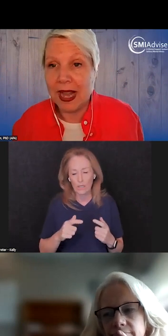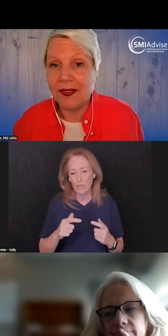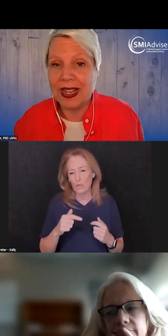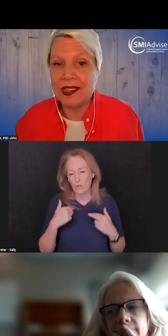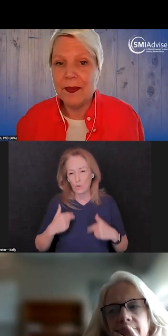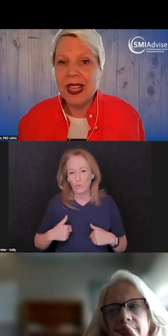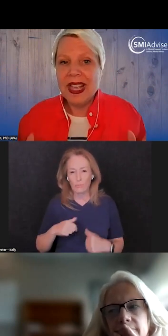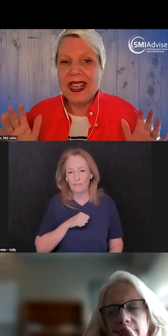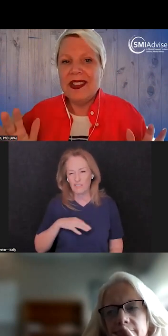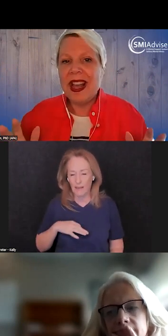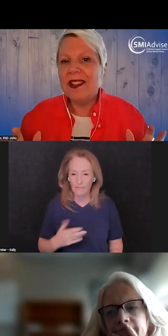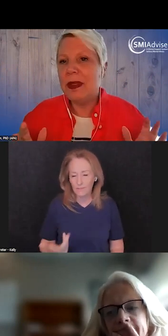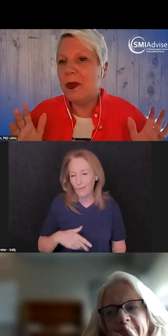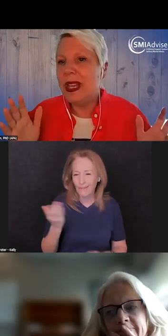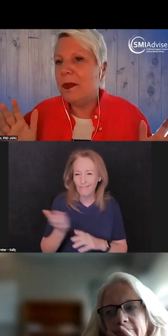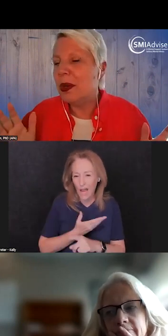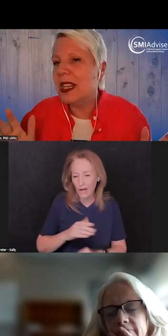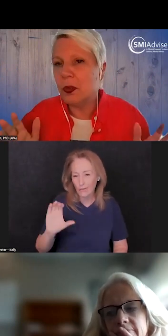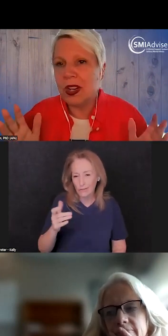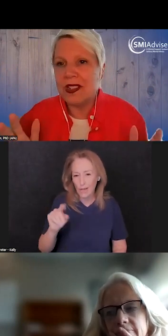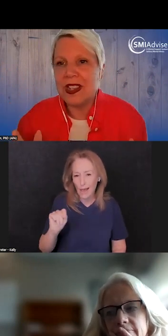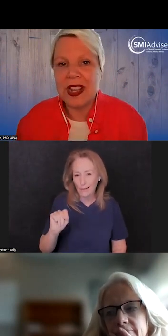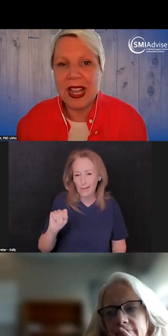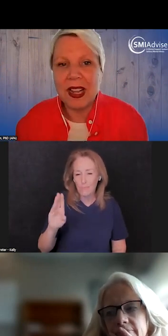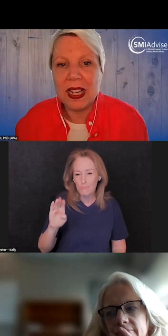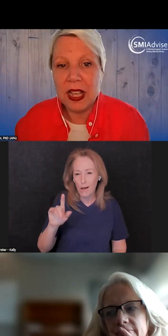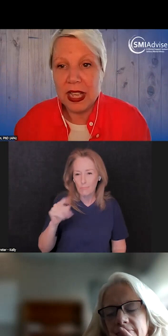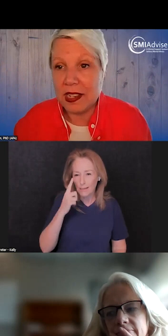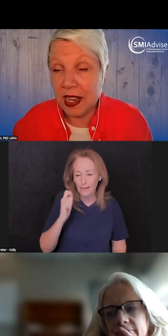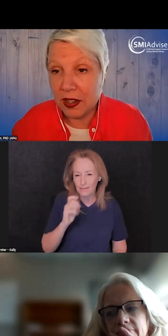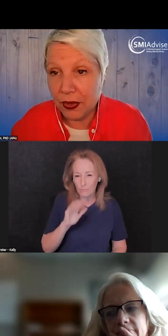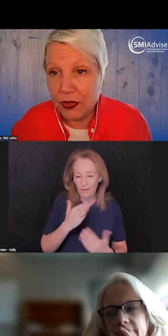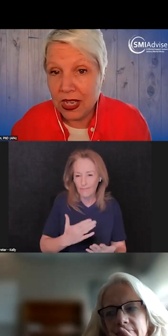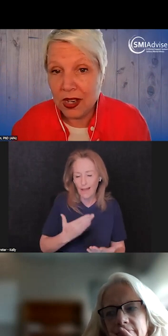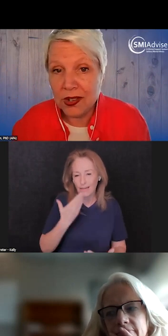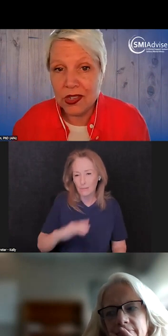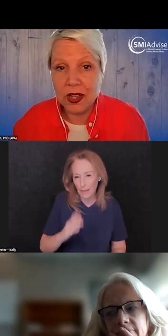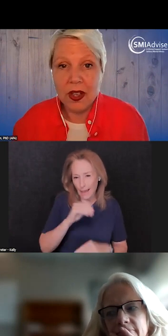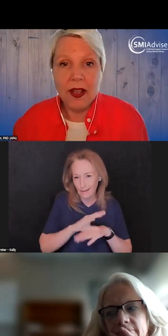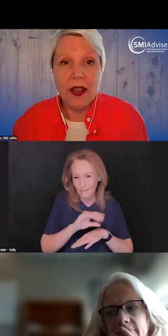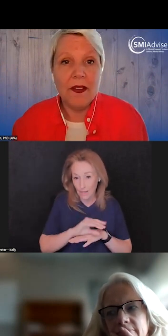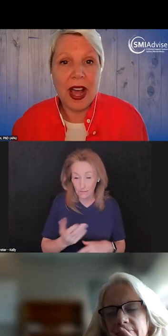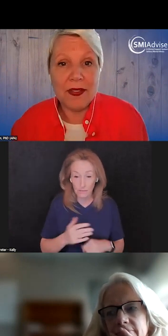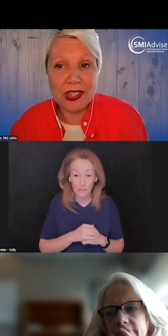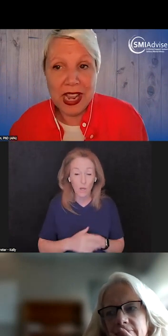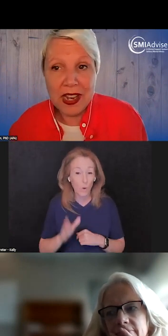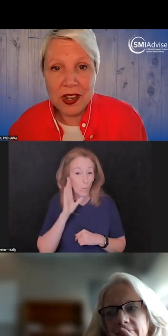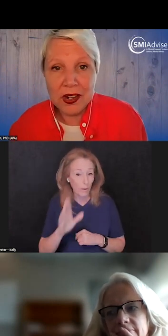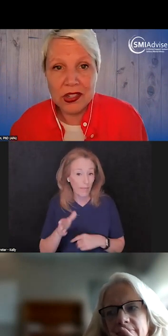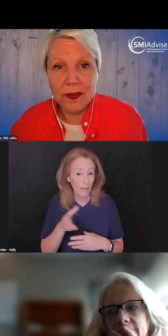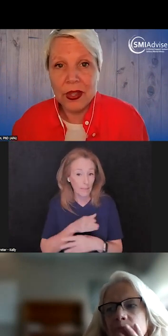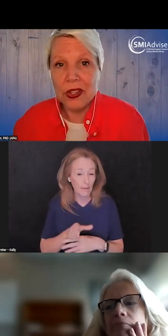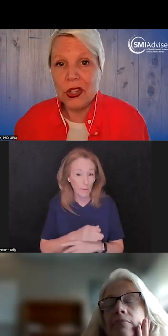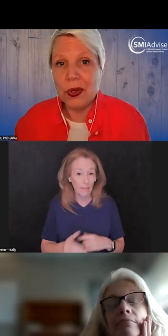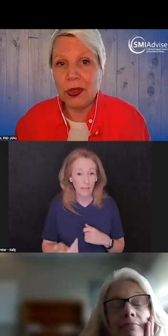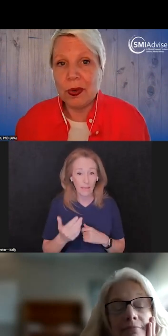giving bad advice. Is that something we predict we're going to see as a headline in 10 to 15 years, 5 to 10